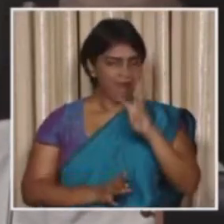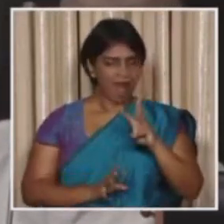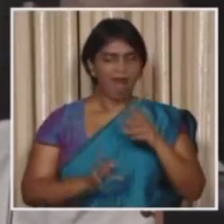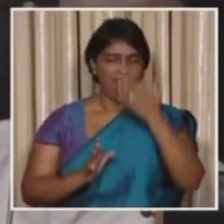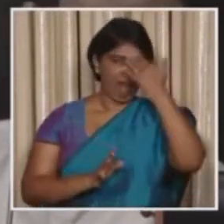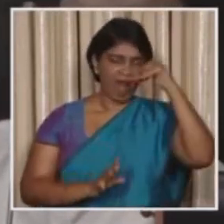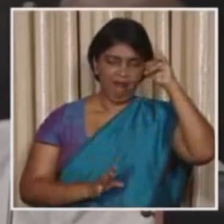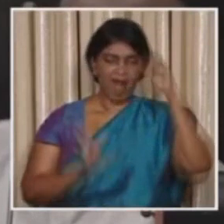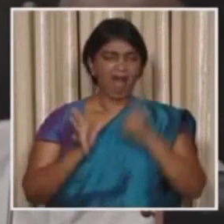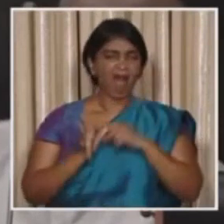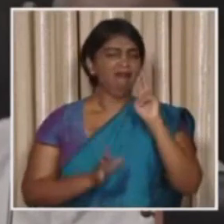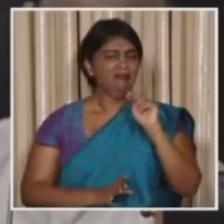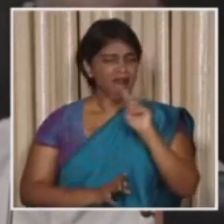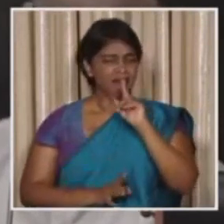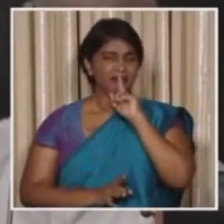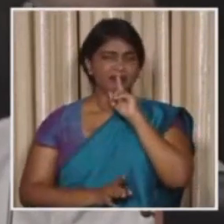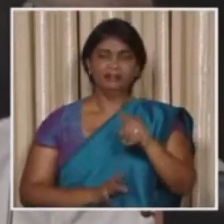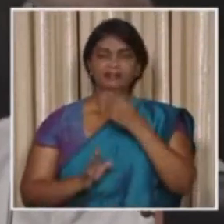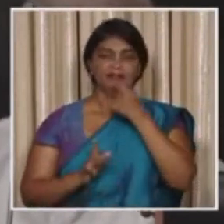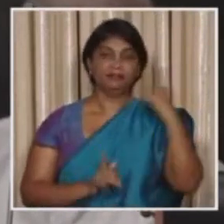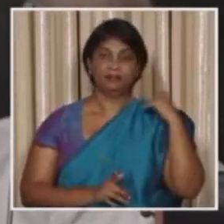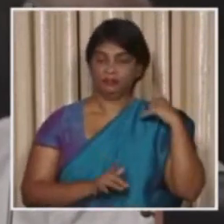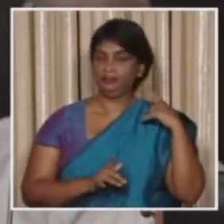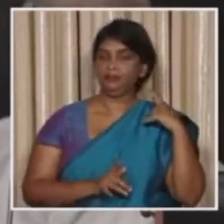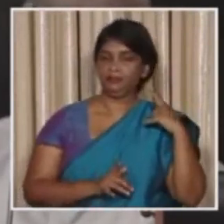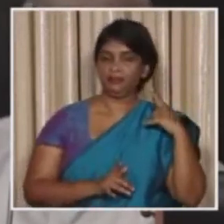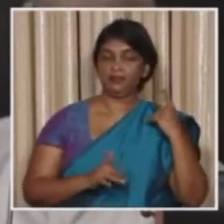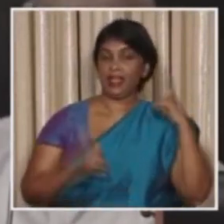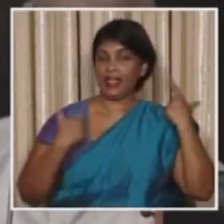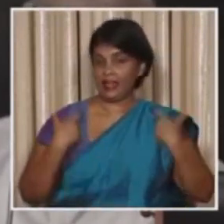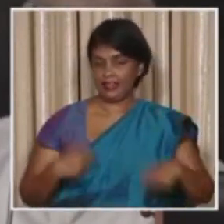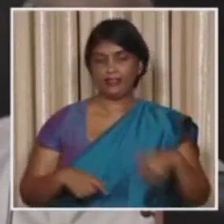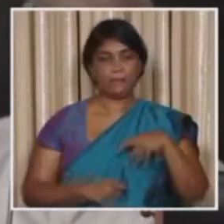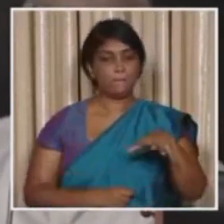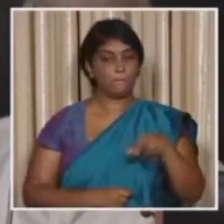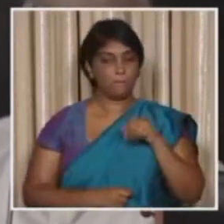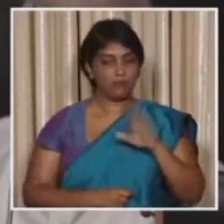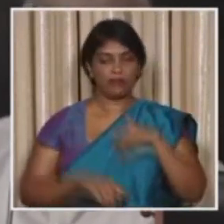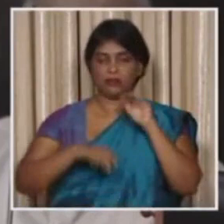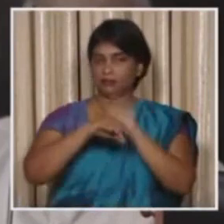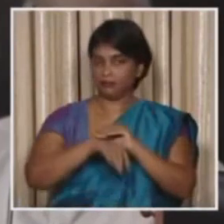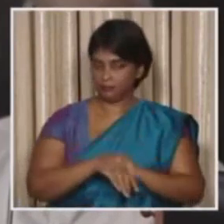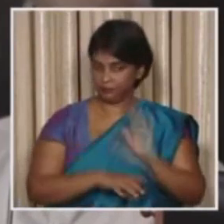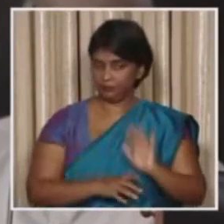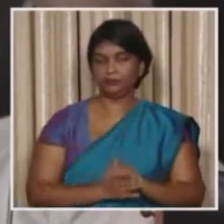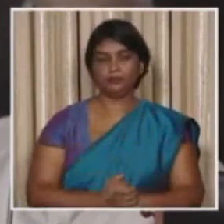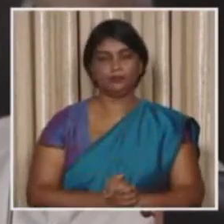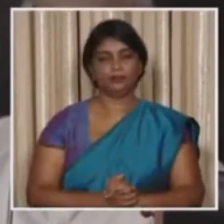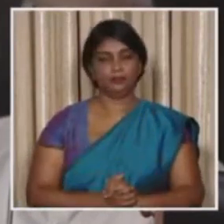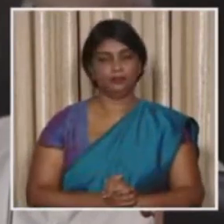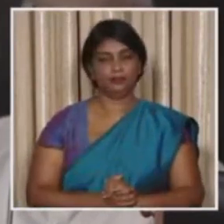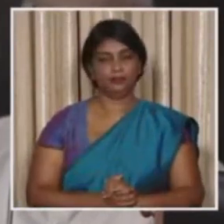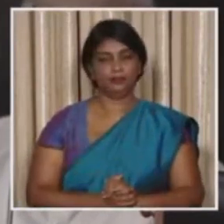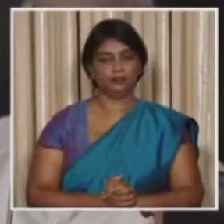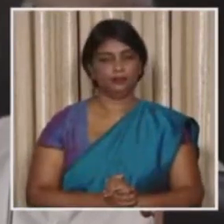has earmarked 53 acres in Jaffna district to be released in 3 to 6 months' time. 3. A land strip of approximately